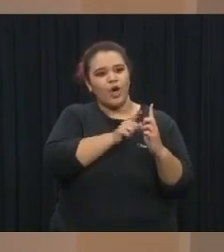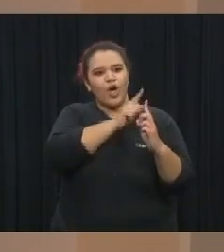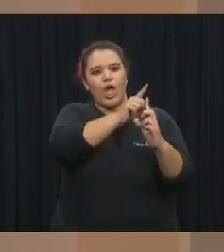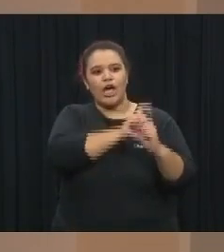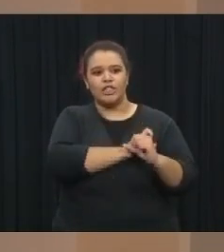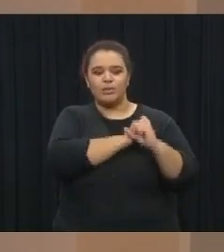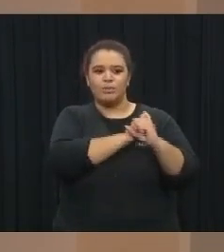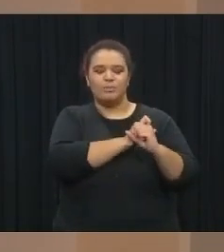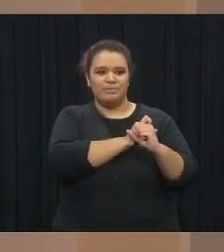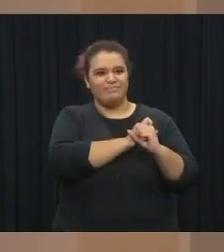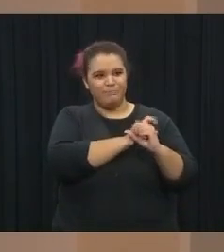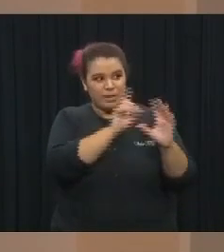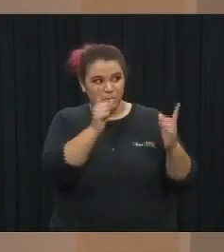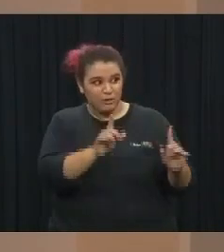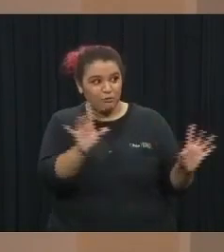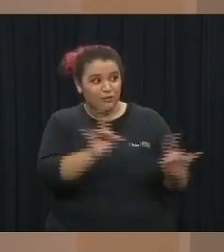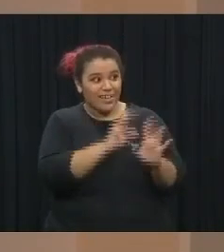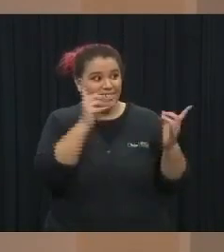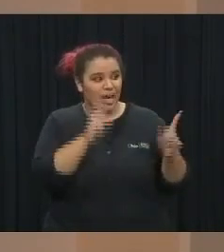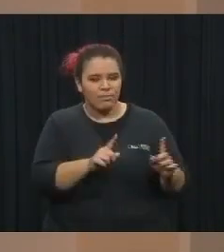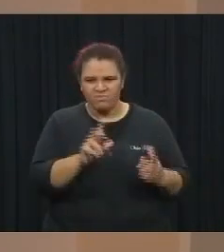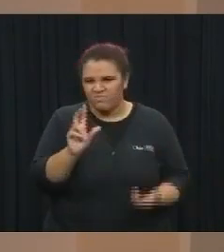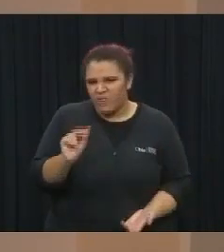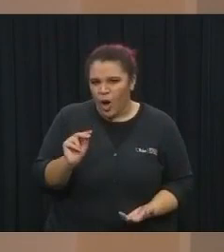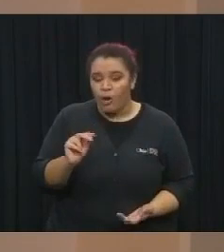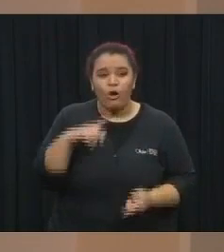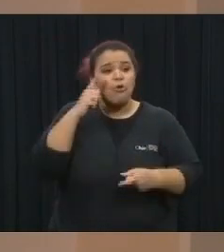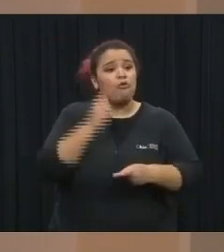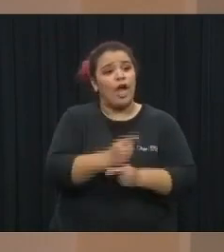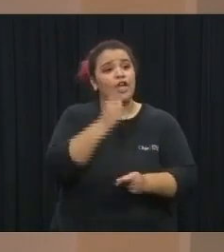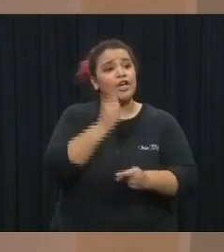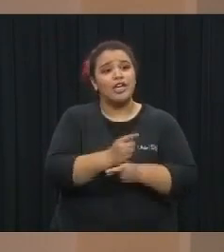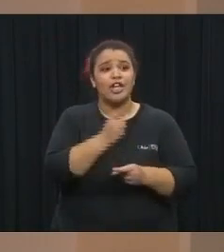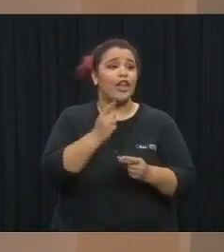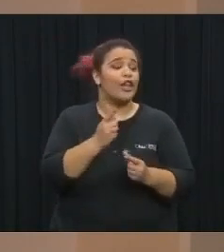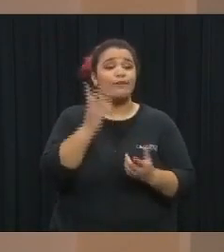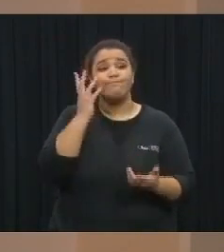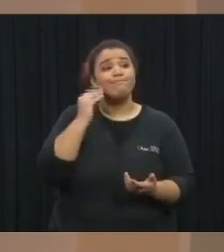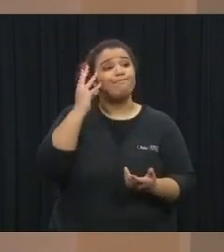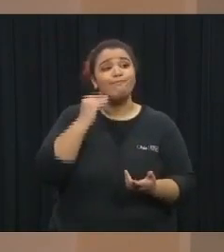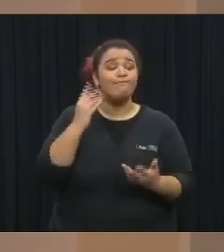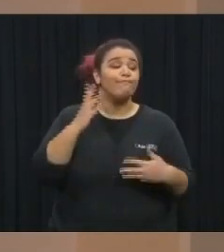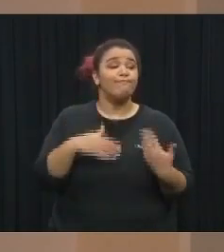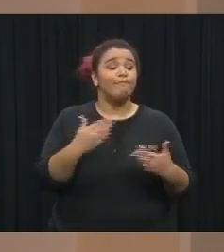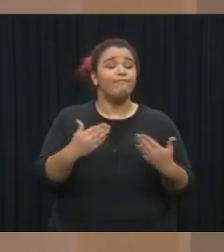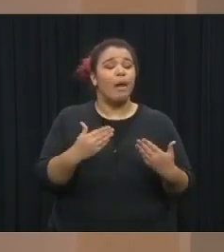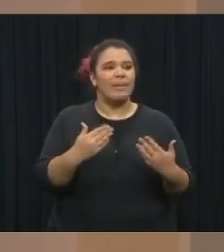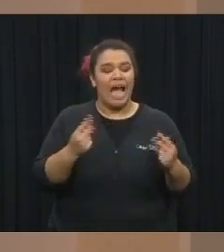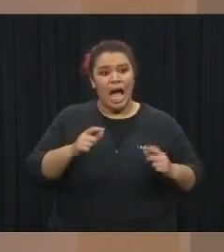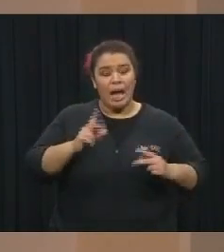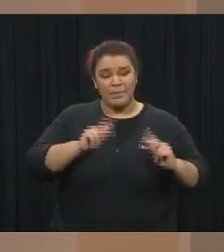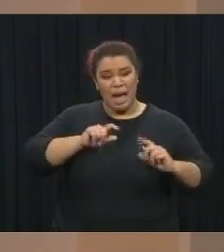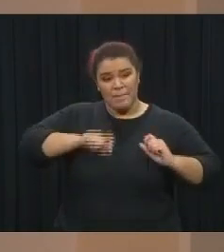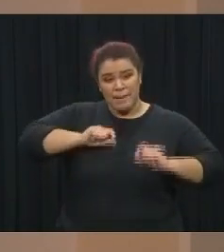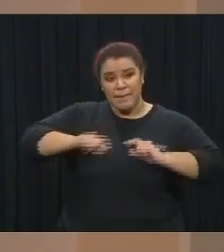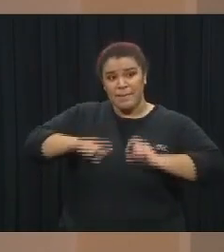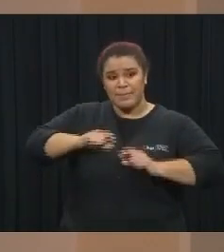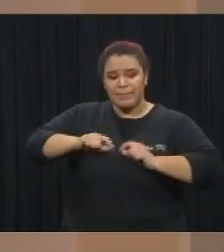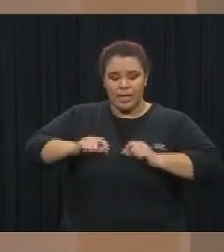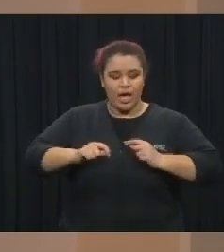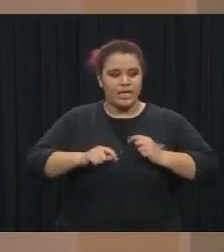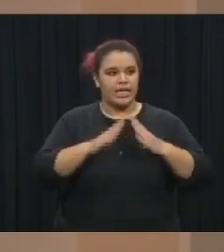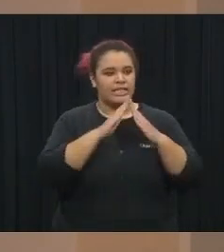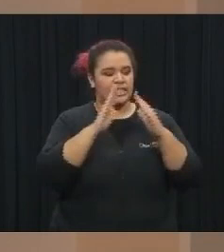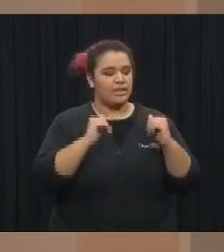we could expect on a regular or even robust basis, but what we're experiencing now is frankly unprecedented.